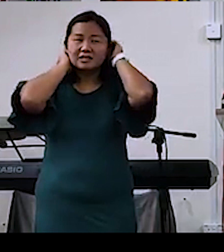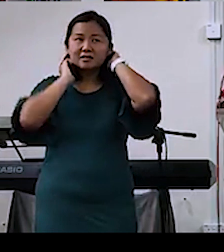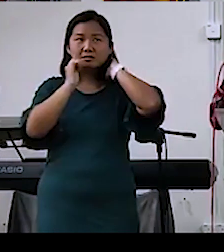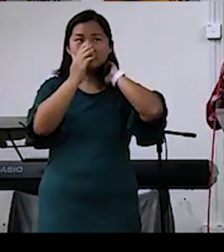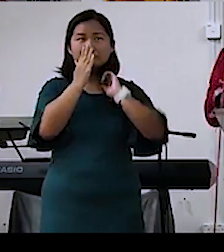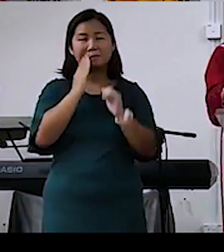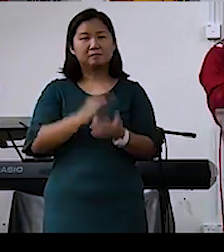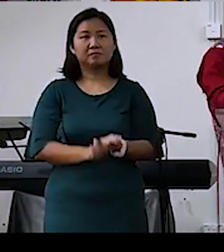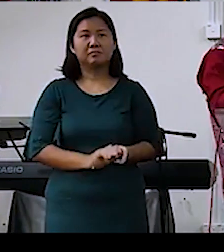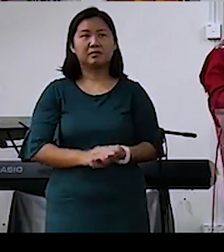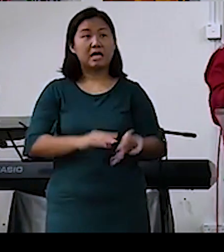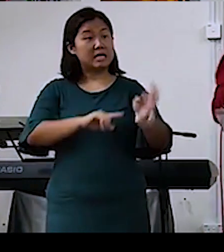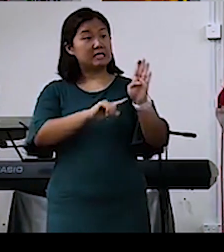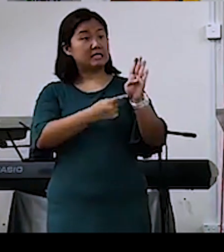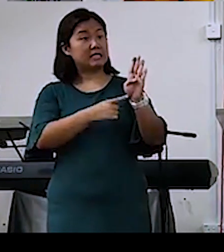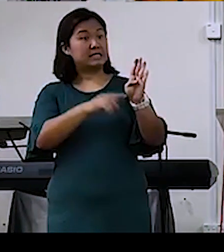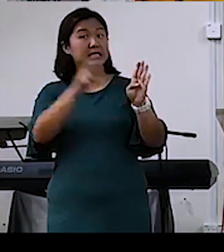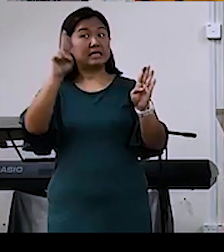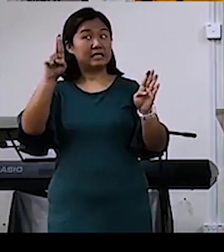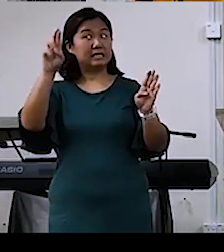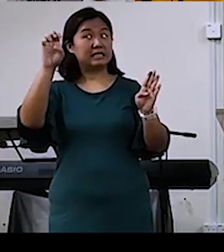title. Hallelujah. Thank you, Jesus.